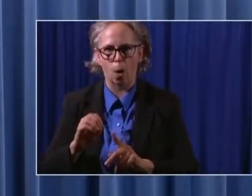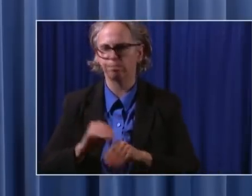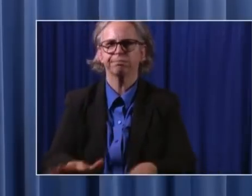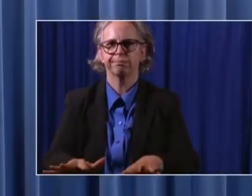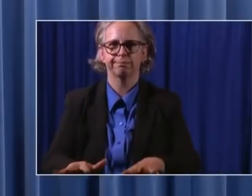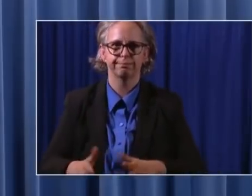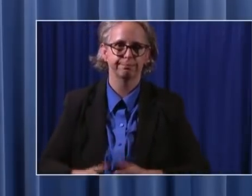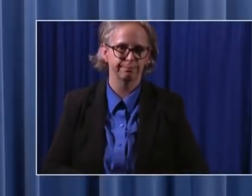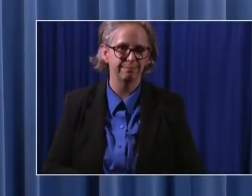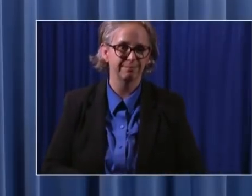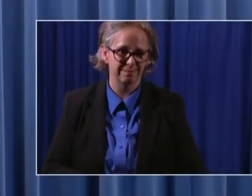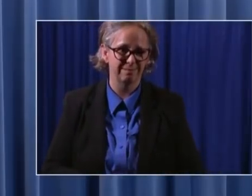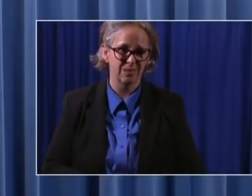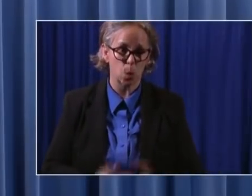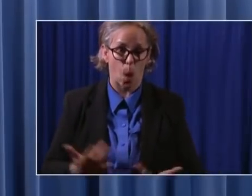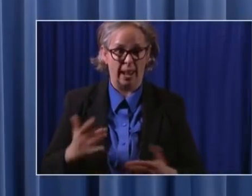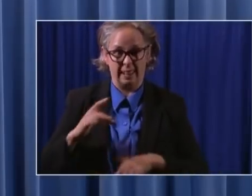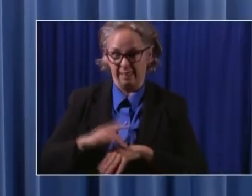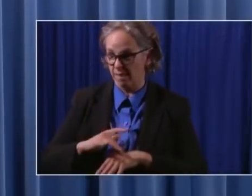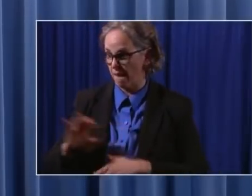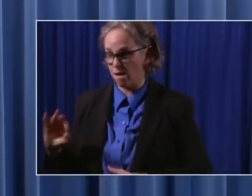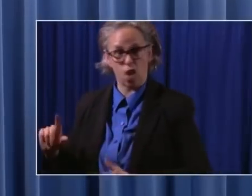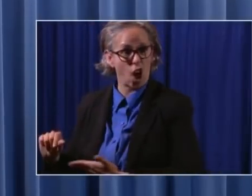from hotspot states,